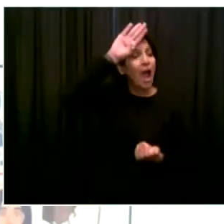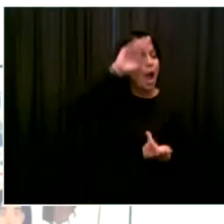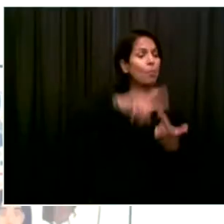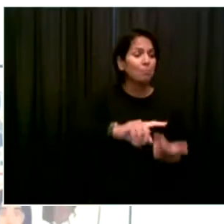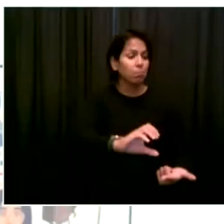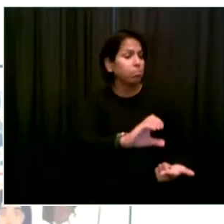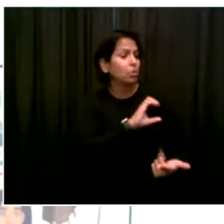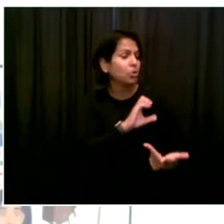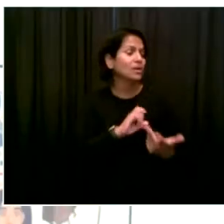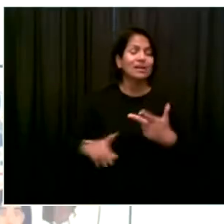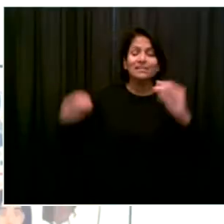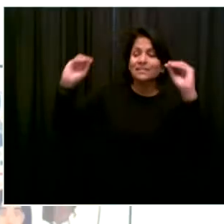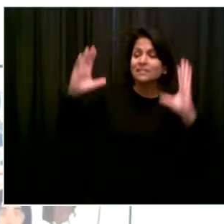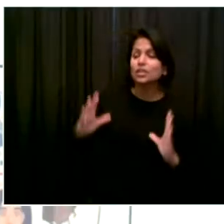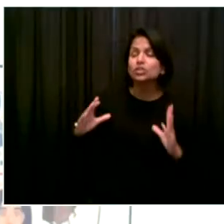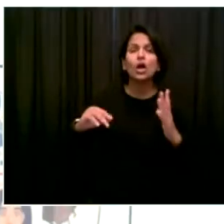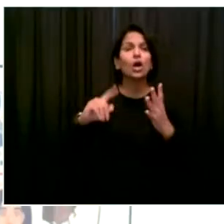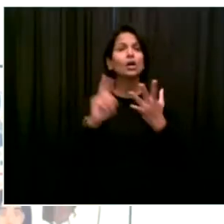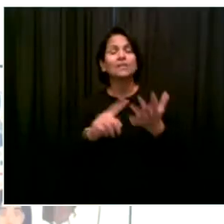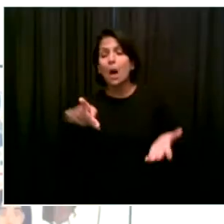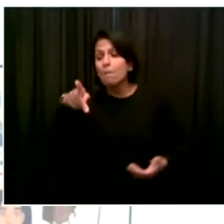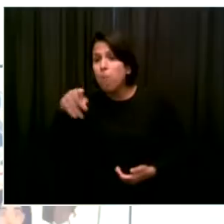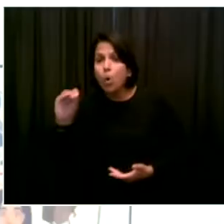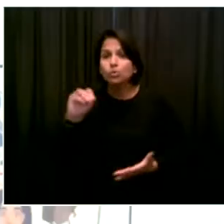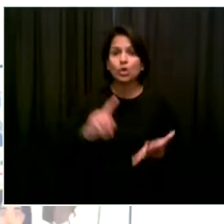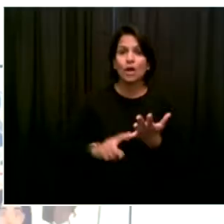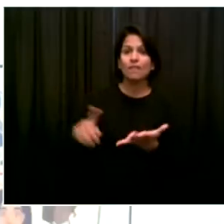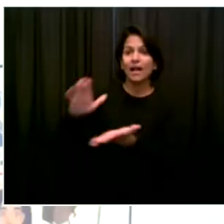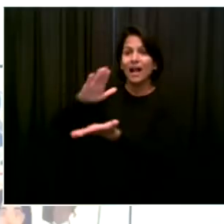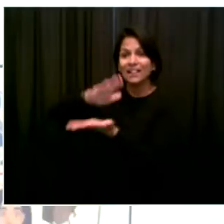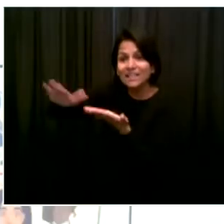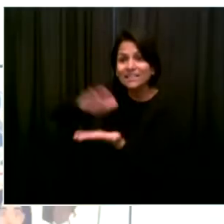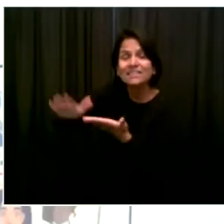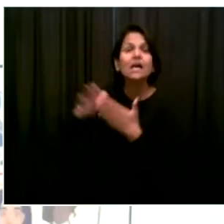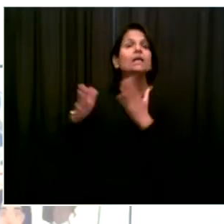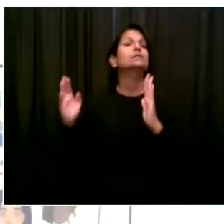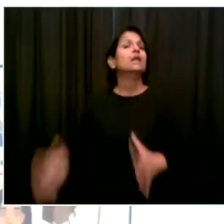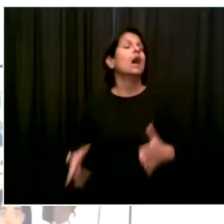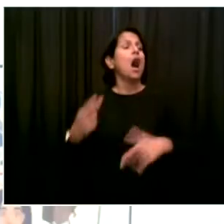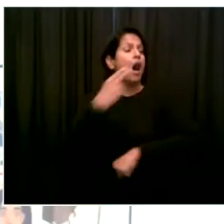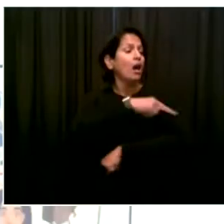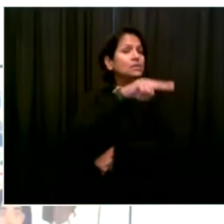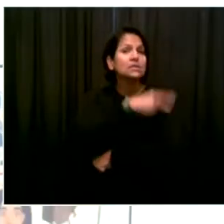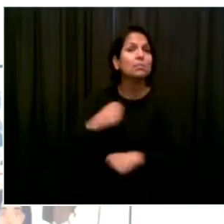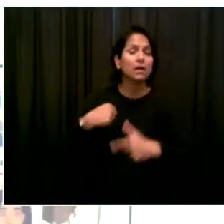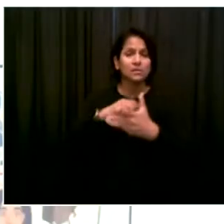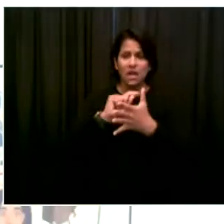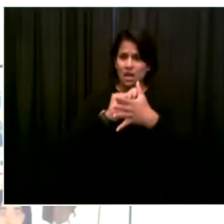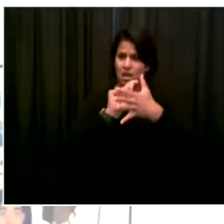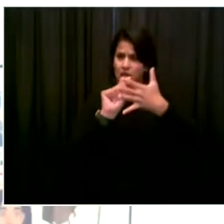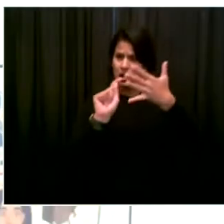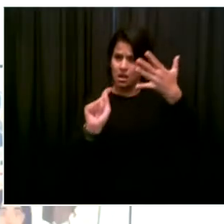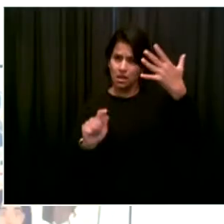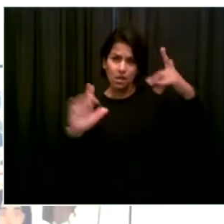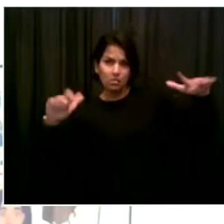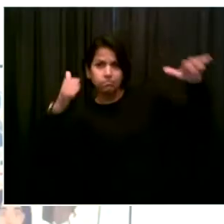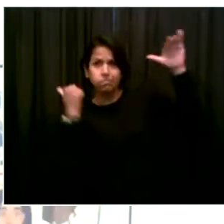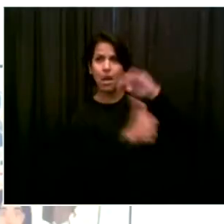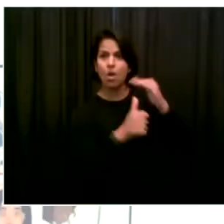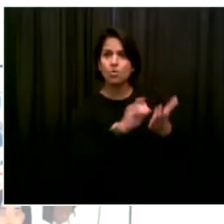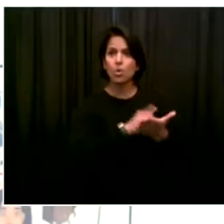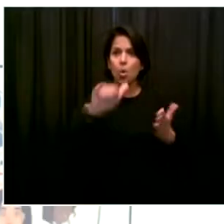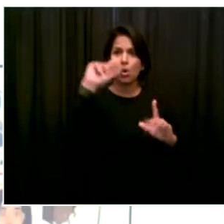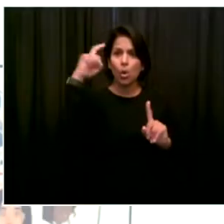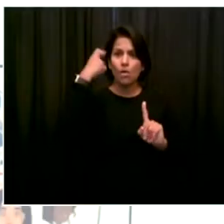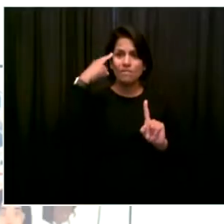is a necessary step to further ensure their safety and to help protect those whom we serve. As the mayor